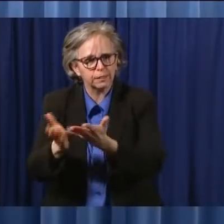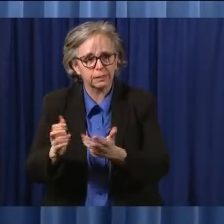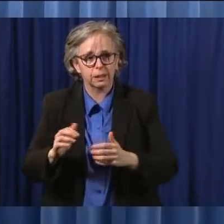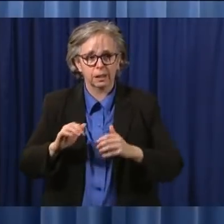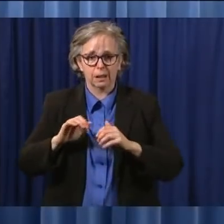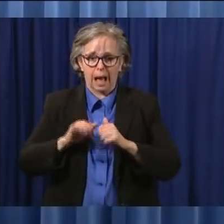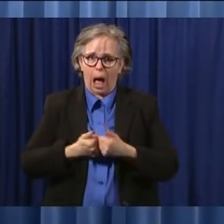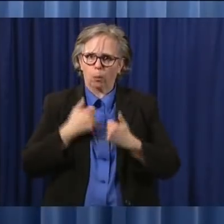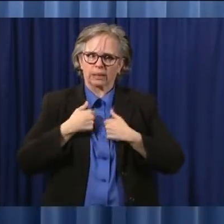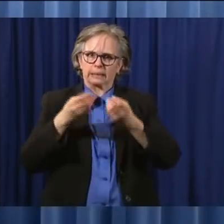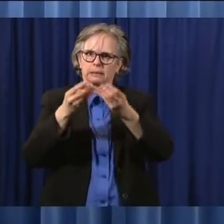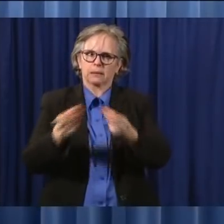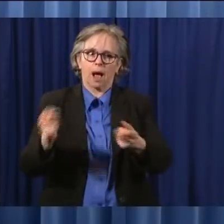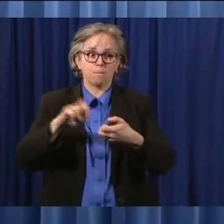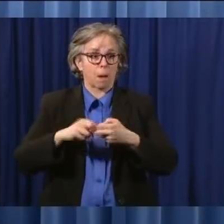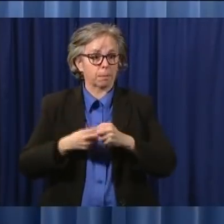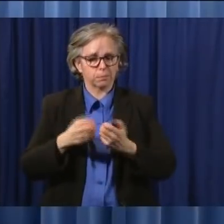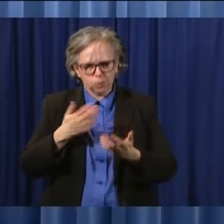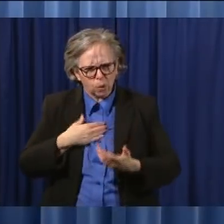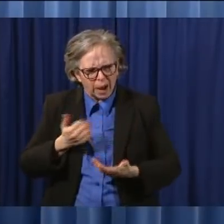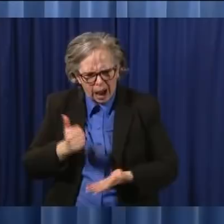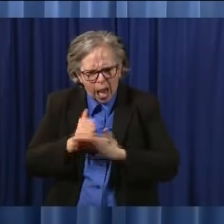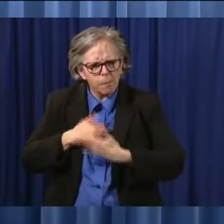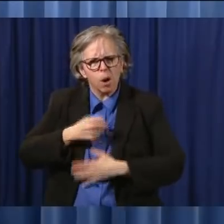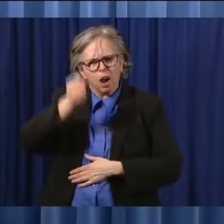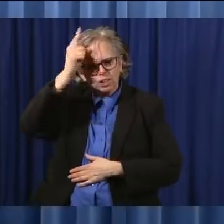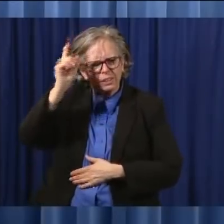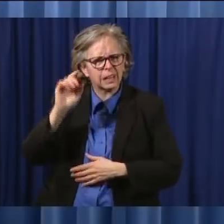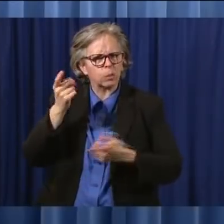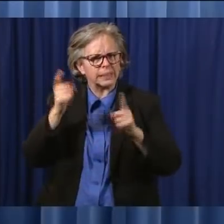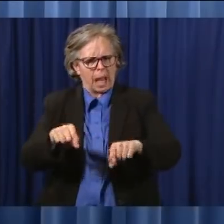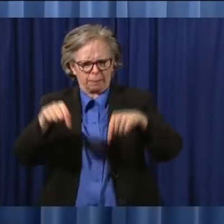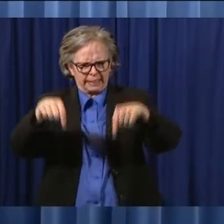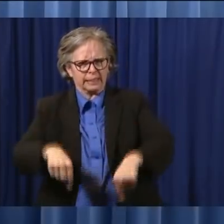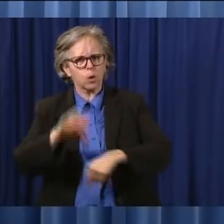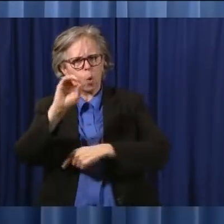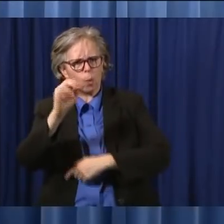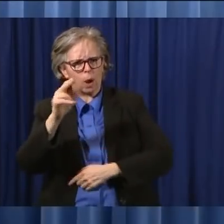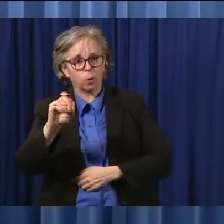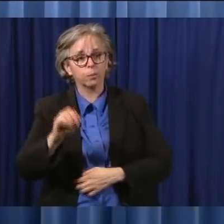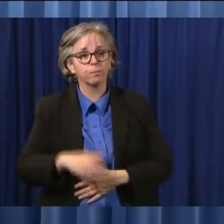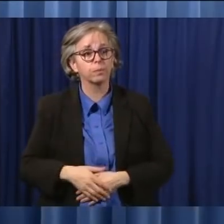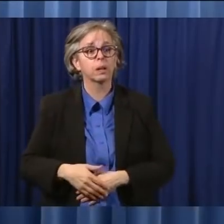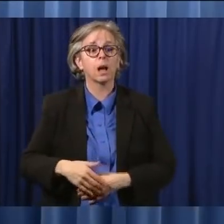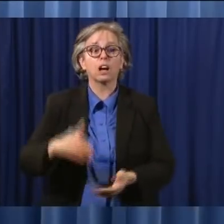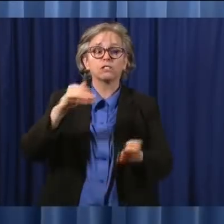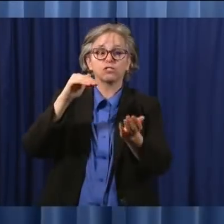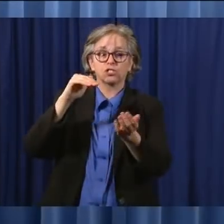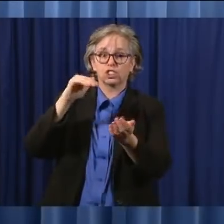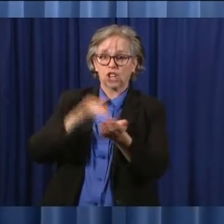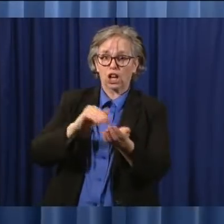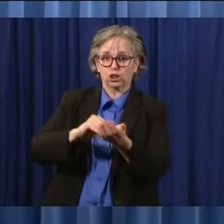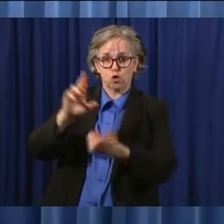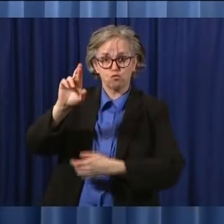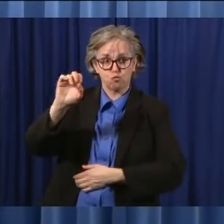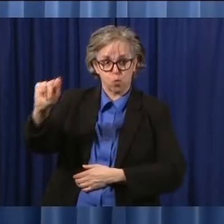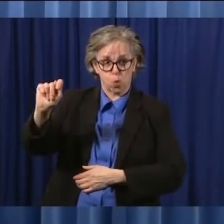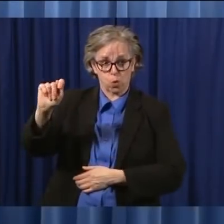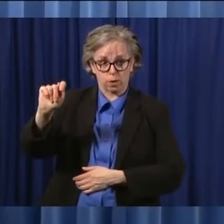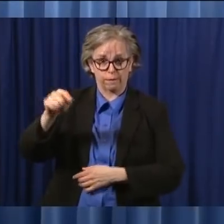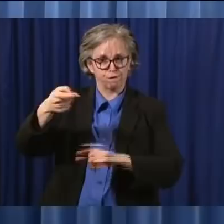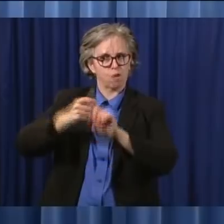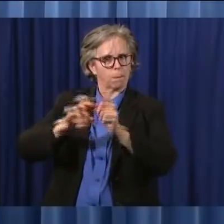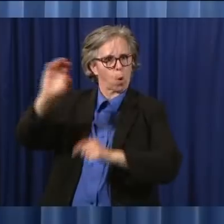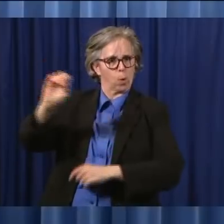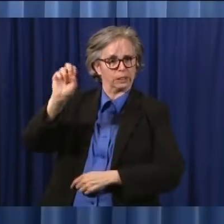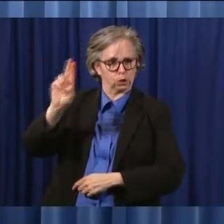Ohio. Dr. Root from The Ohio State University developed the index in partnership with the Center for Urban and Regional Analysis, and I want to